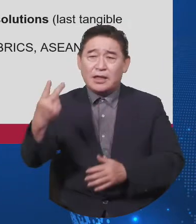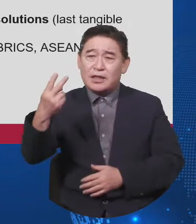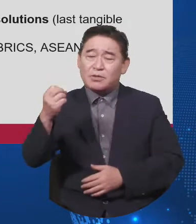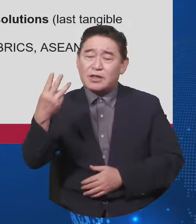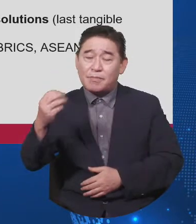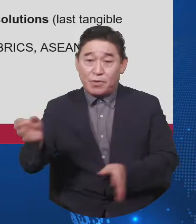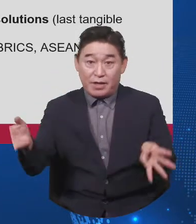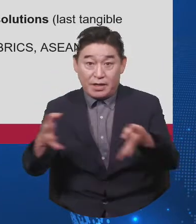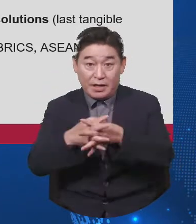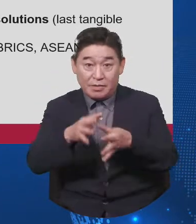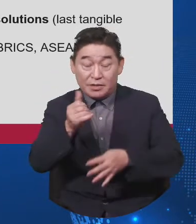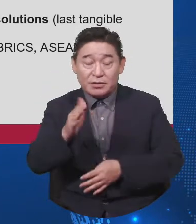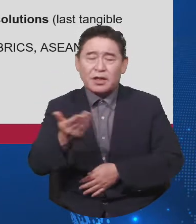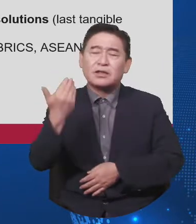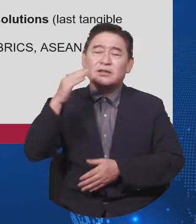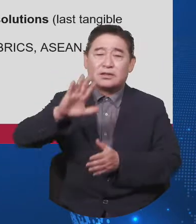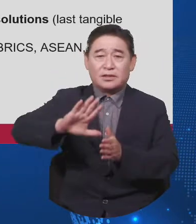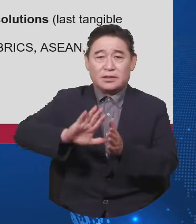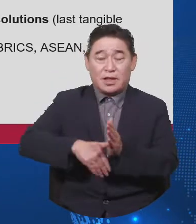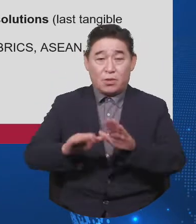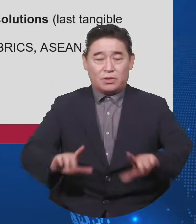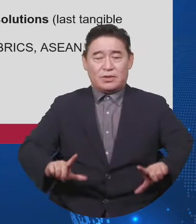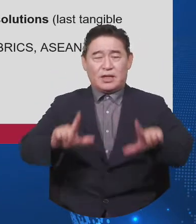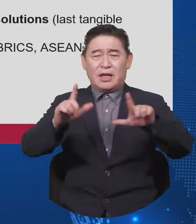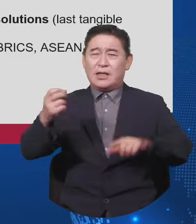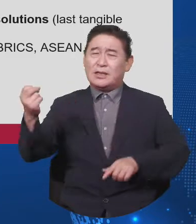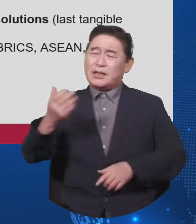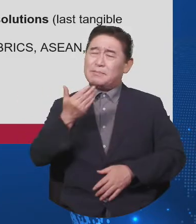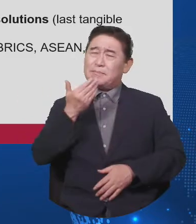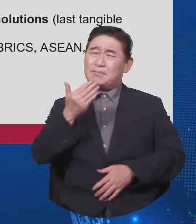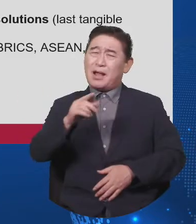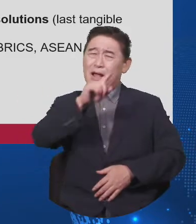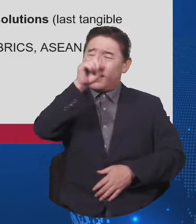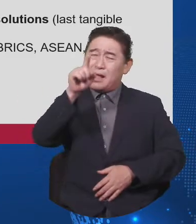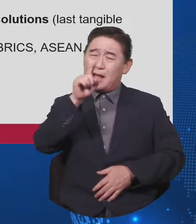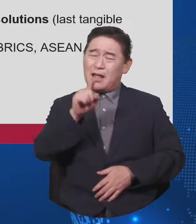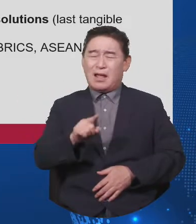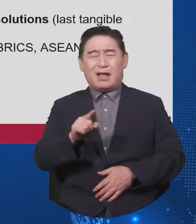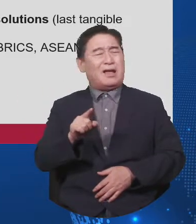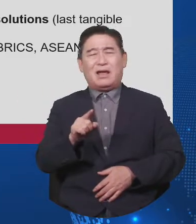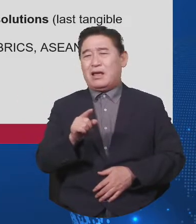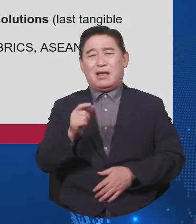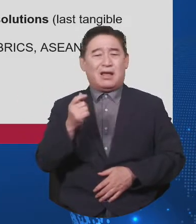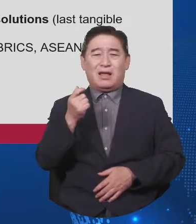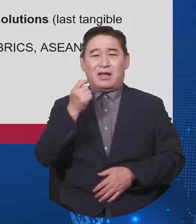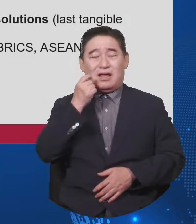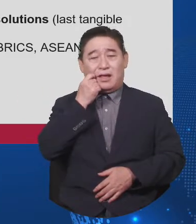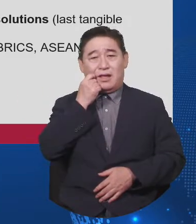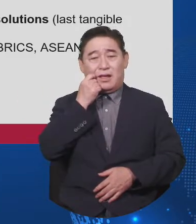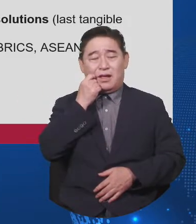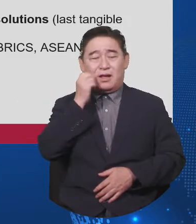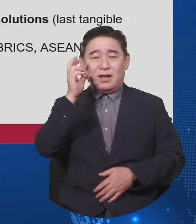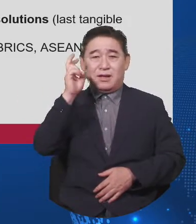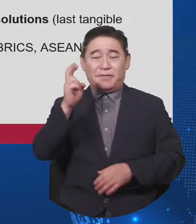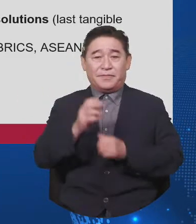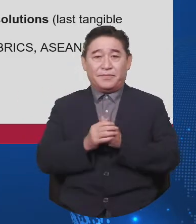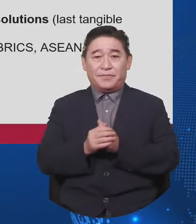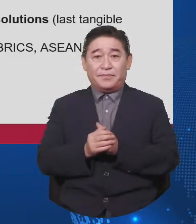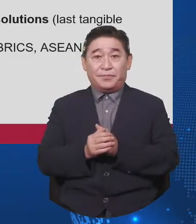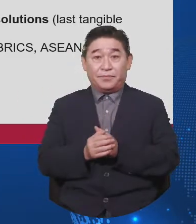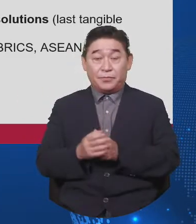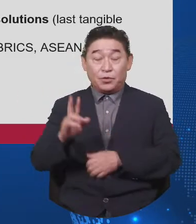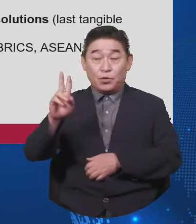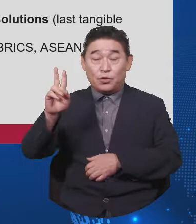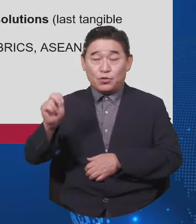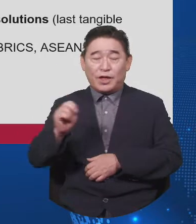this today? I doubt. We have, of course, international fora from UN,